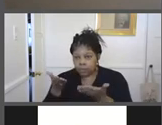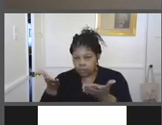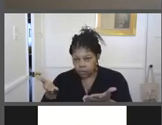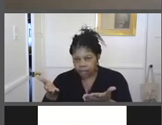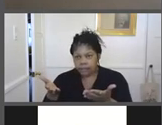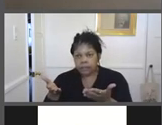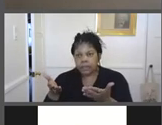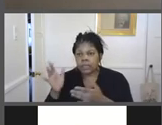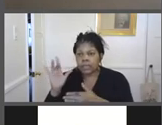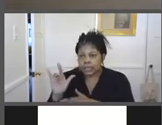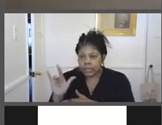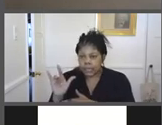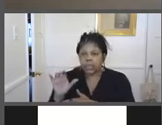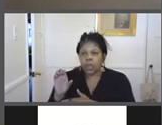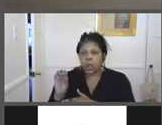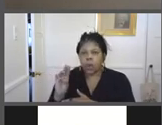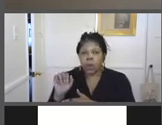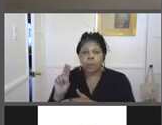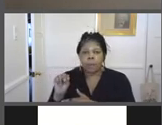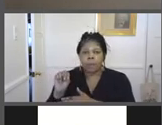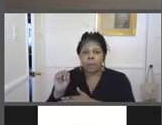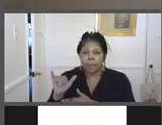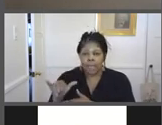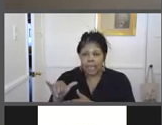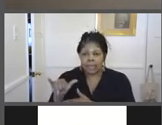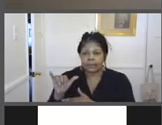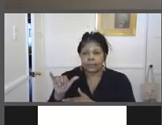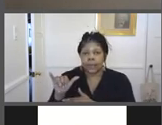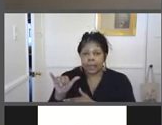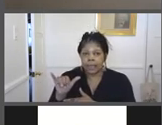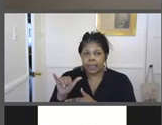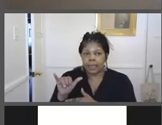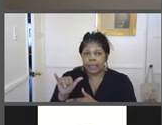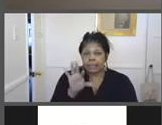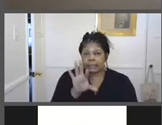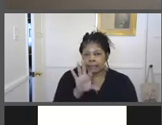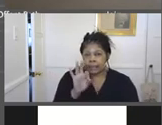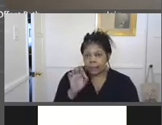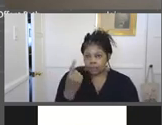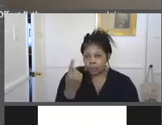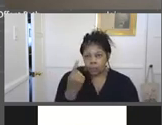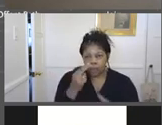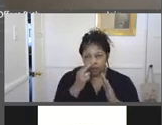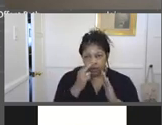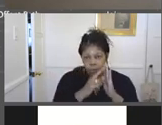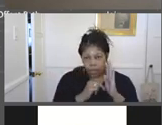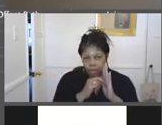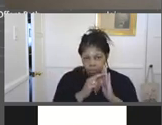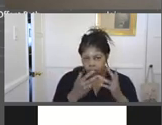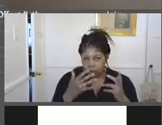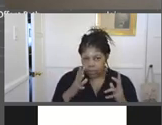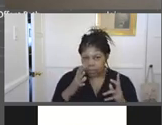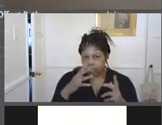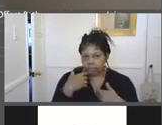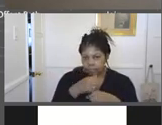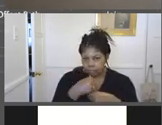hit Command Y to turn this off, we select one of the brushes that we made, and